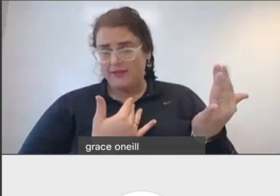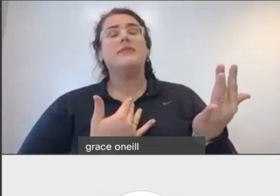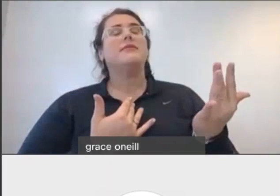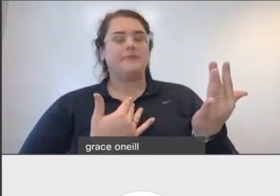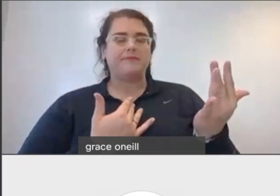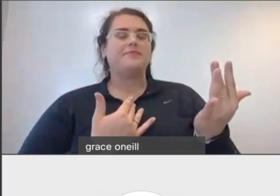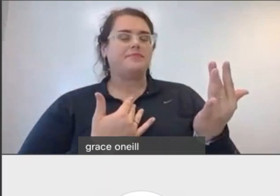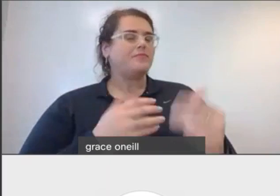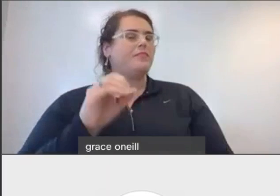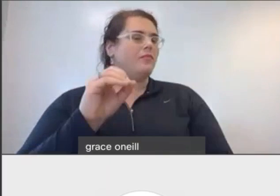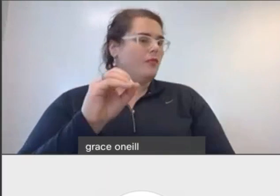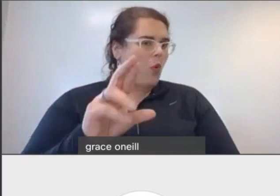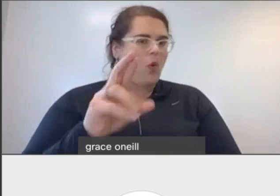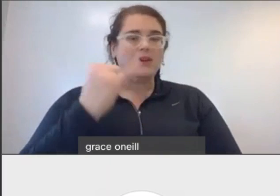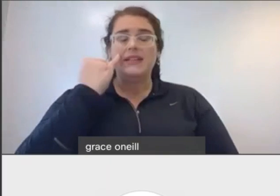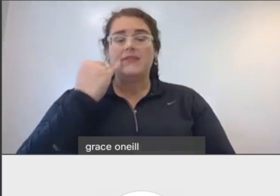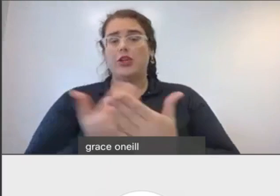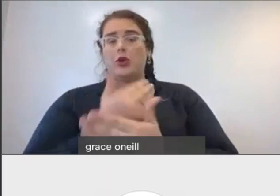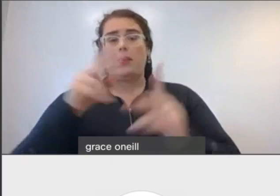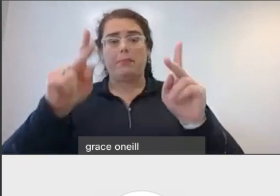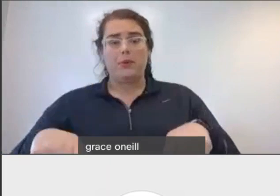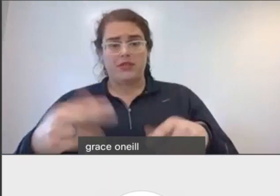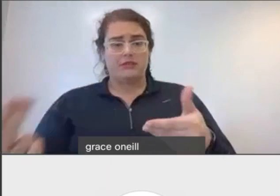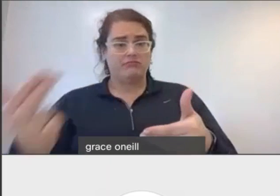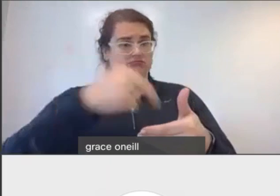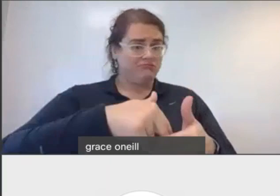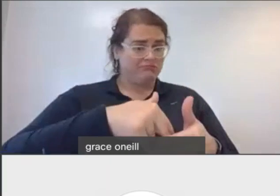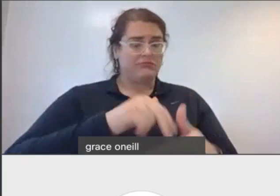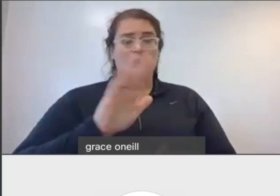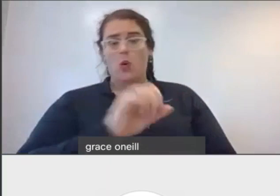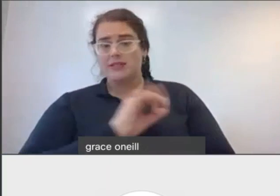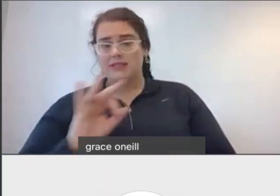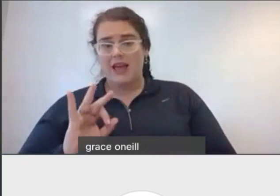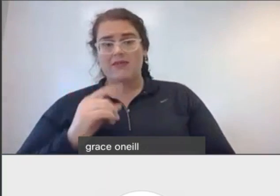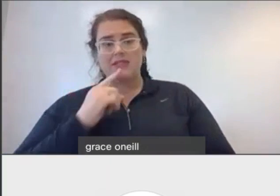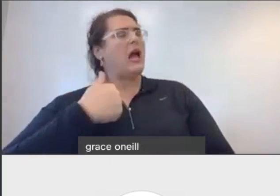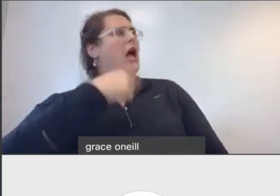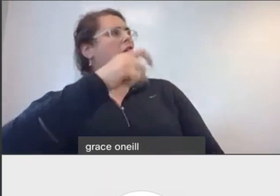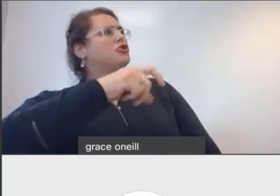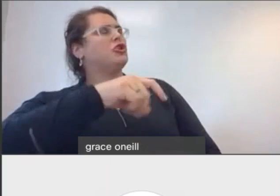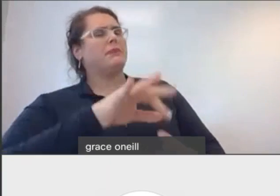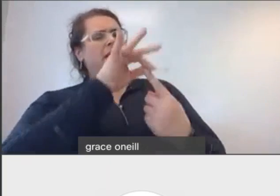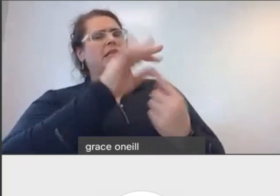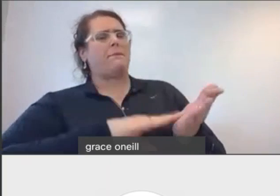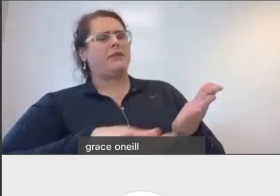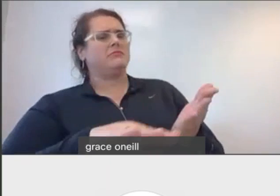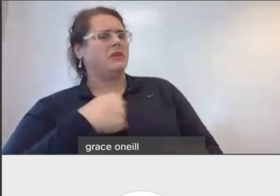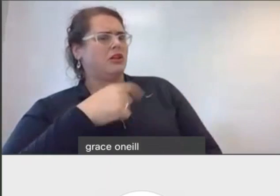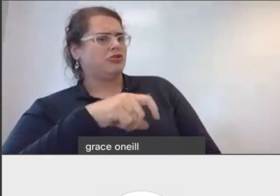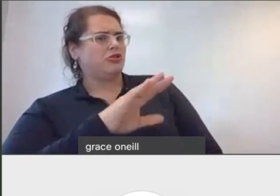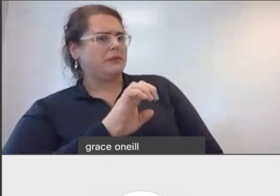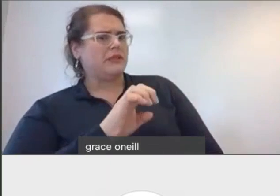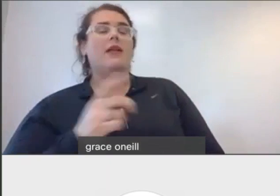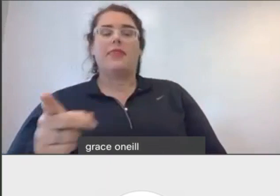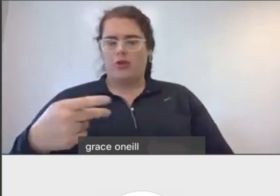or for someone who comes on who is going to say that they should be exempt, they are allowed to submit an